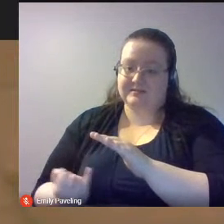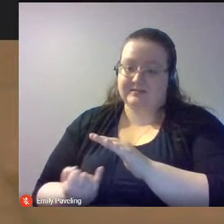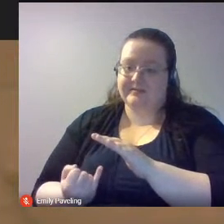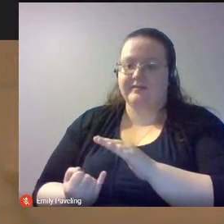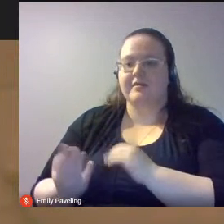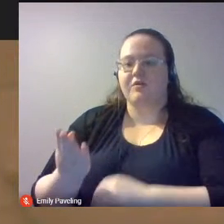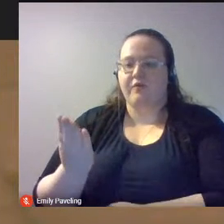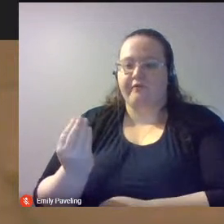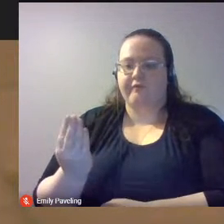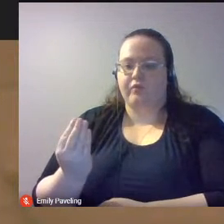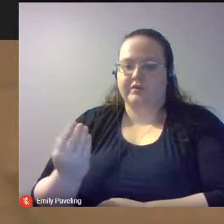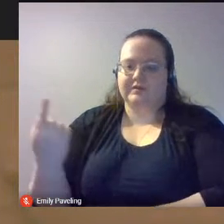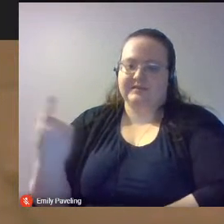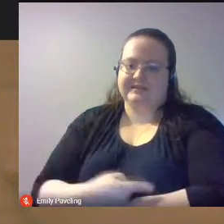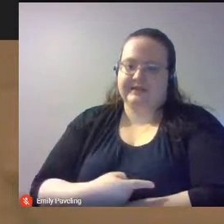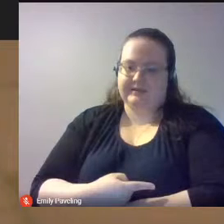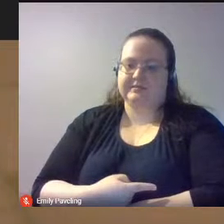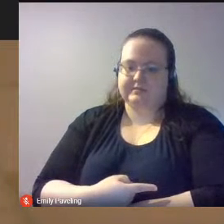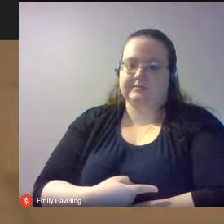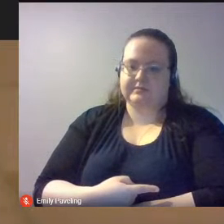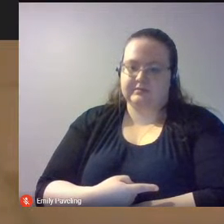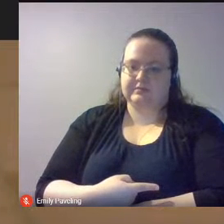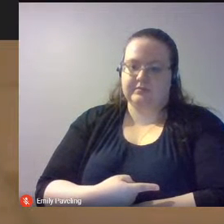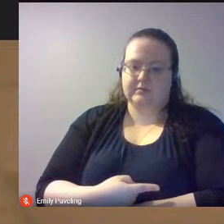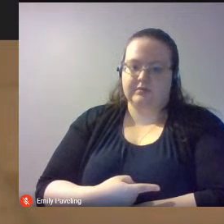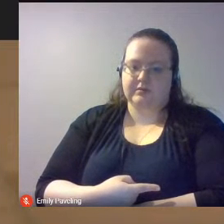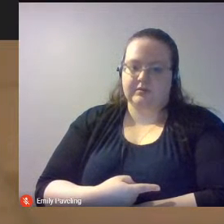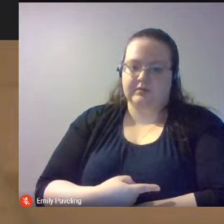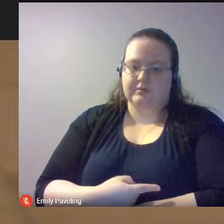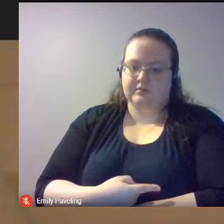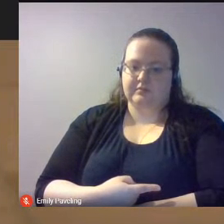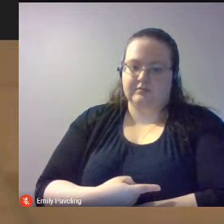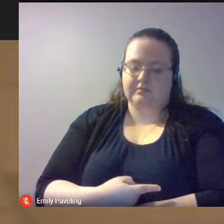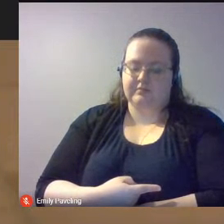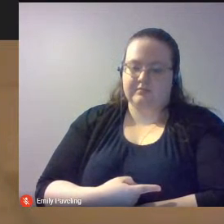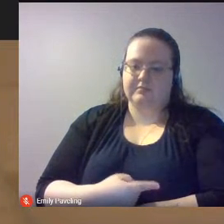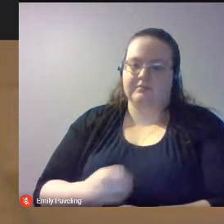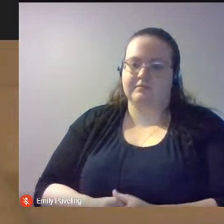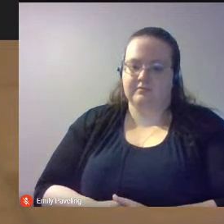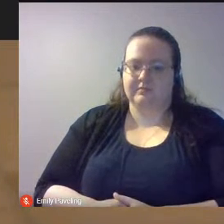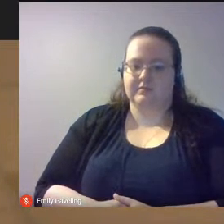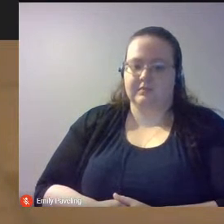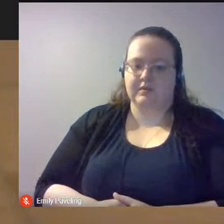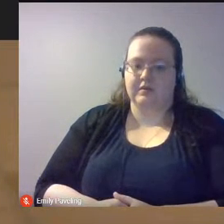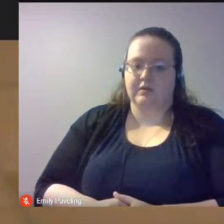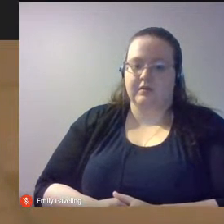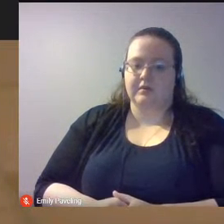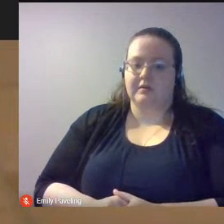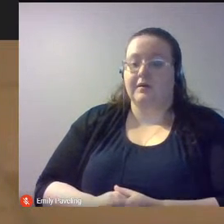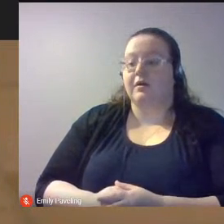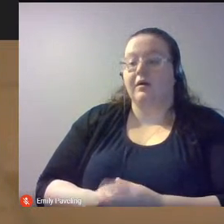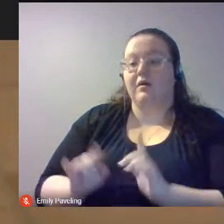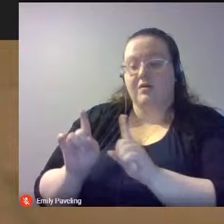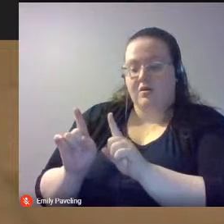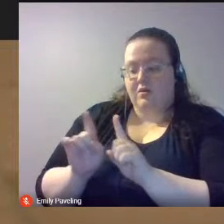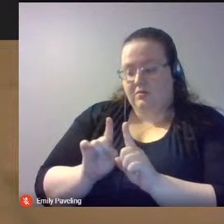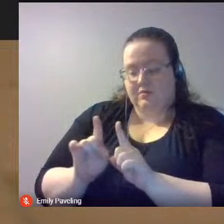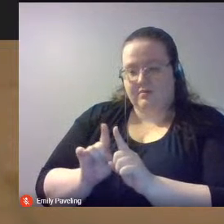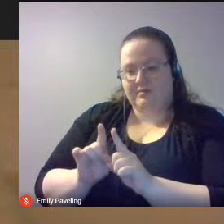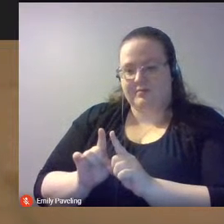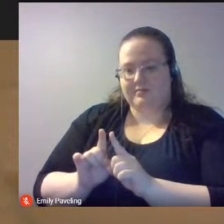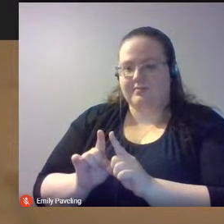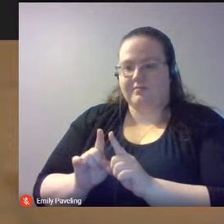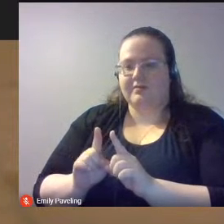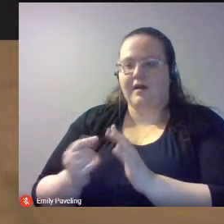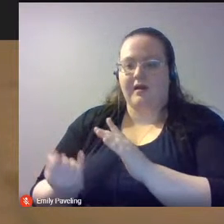14-day period from the last time that they were exposed to the individual. Close contacts are required to self-isolate for